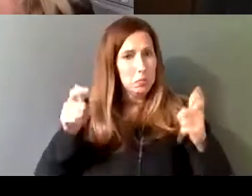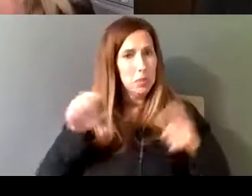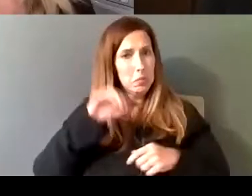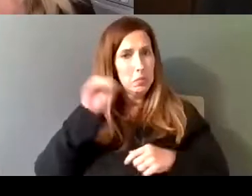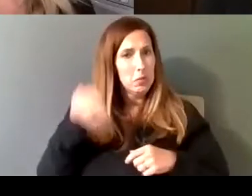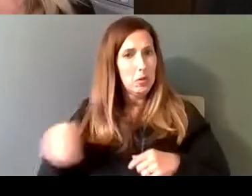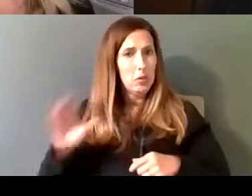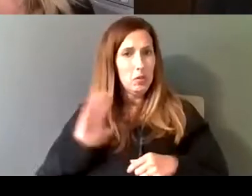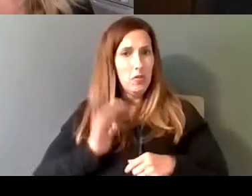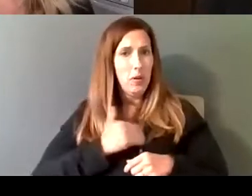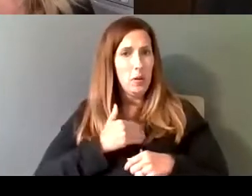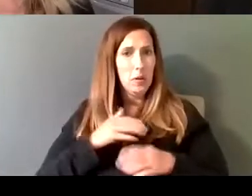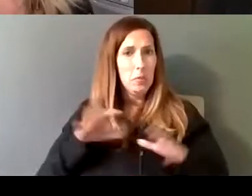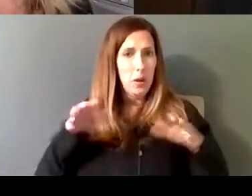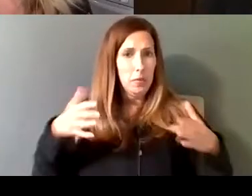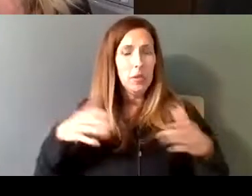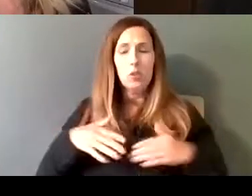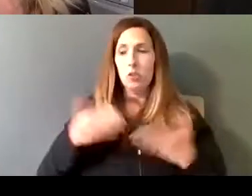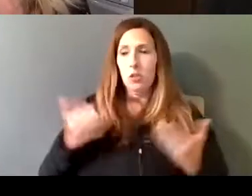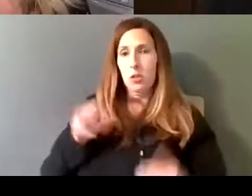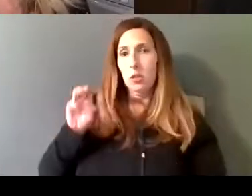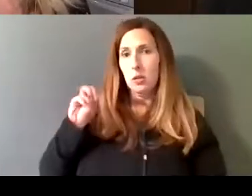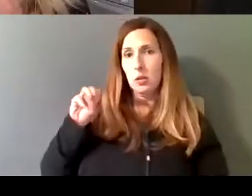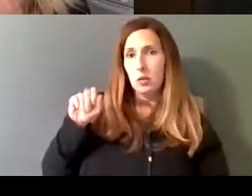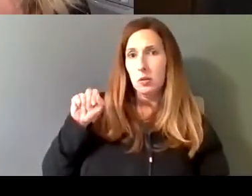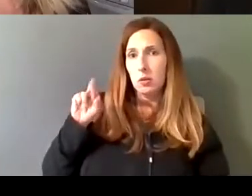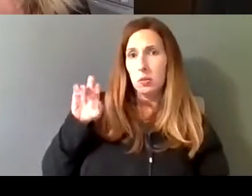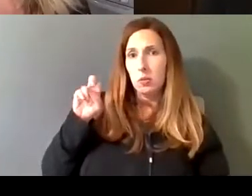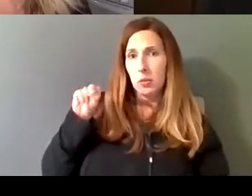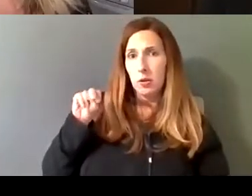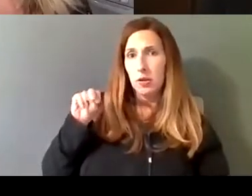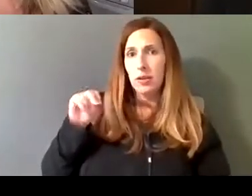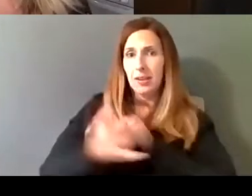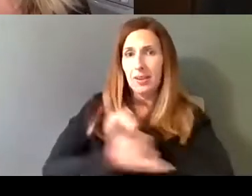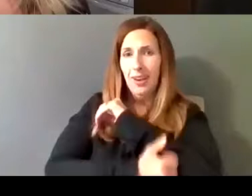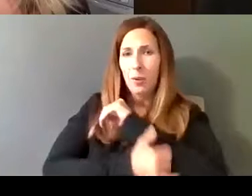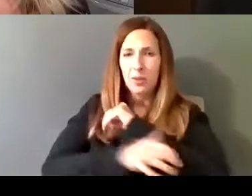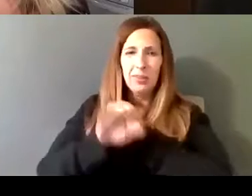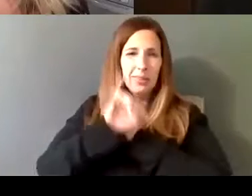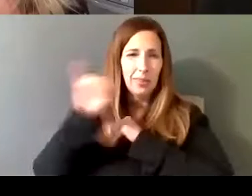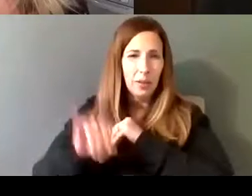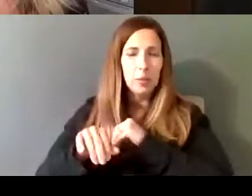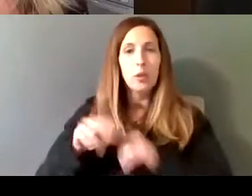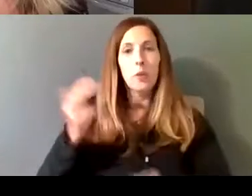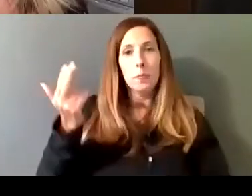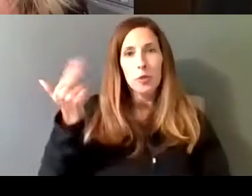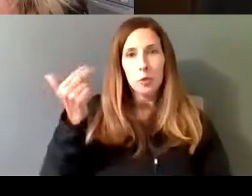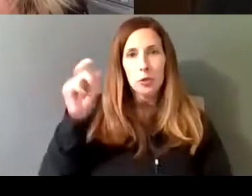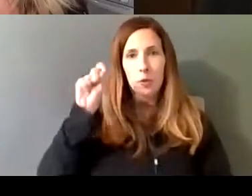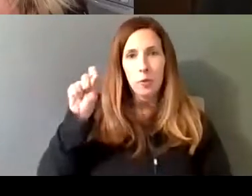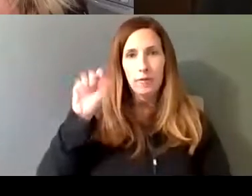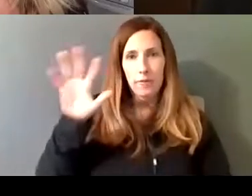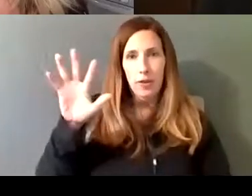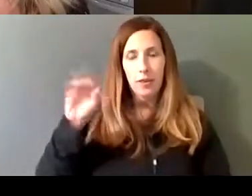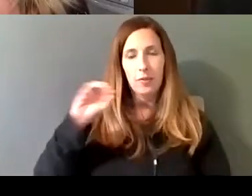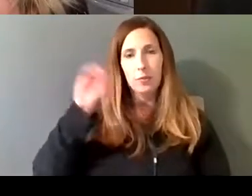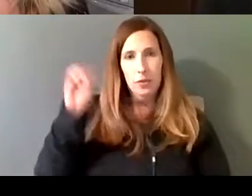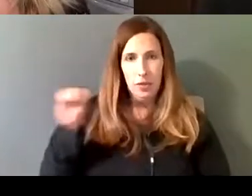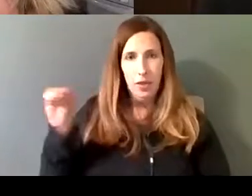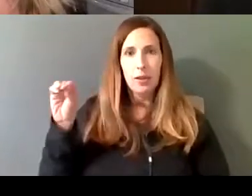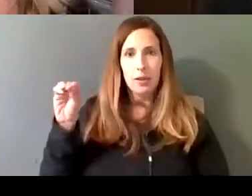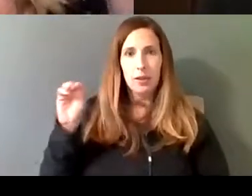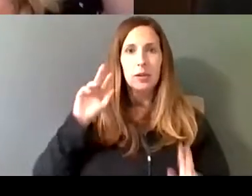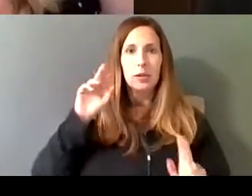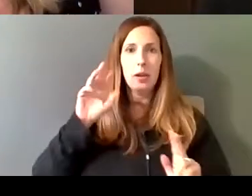population. Here in Marion County, which is here in the Indianapolis area, 13.5% of residents